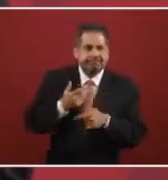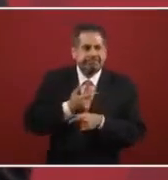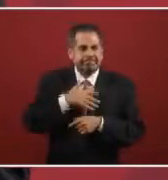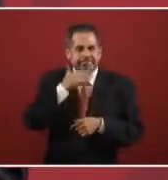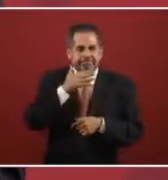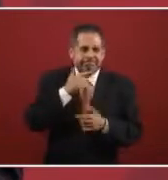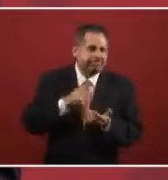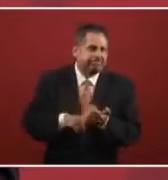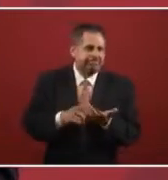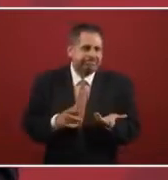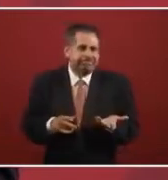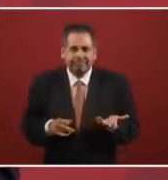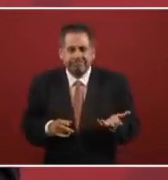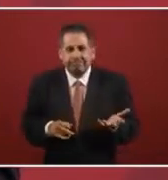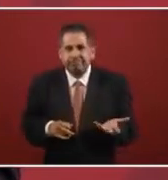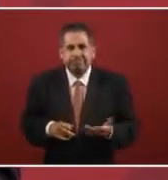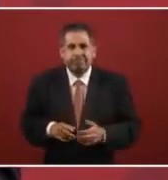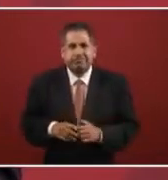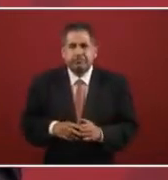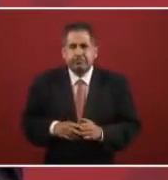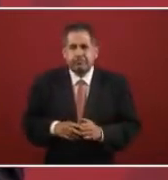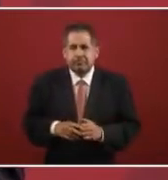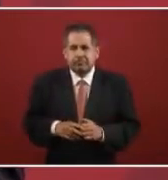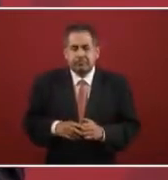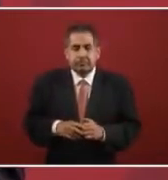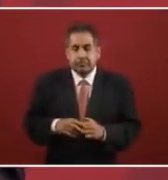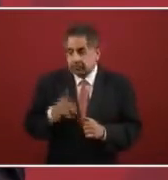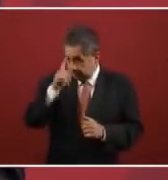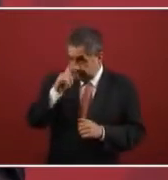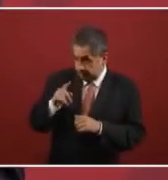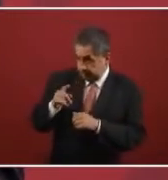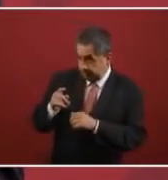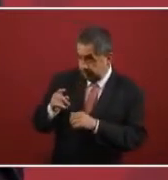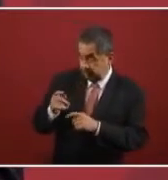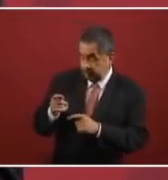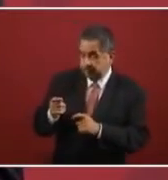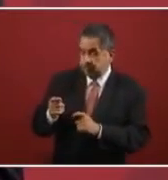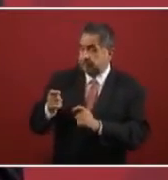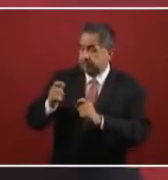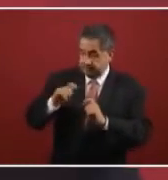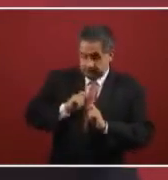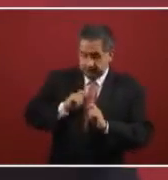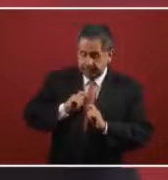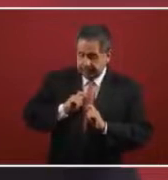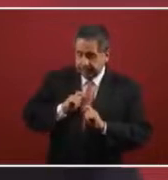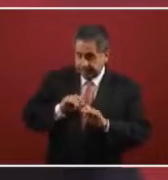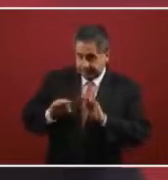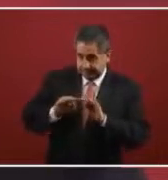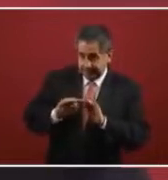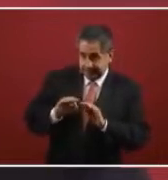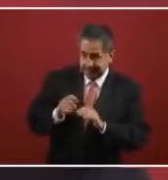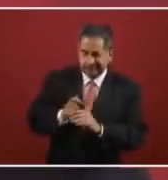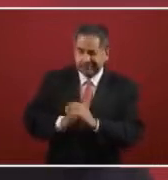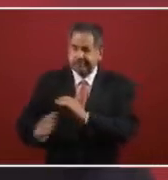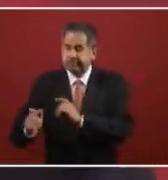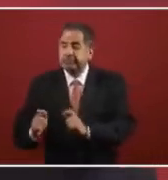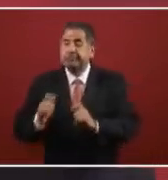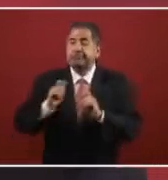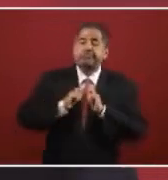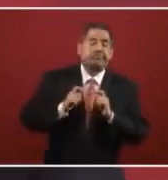effect trabajo a job de Pemex of o Pemex una compañía que or a trabajaba para company that Pemex, worked for